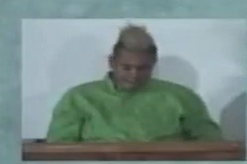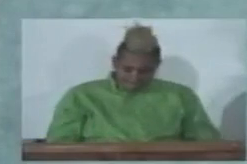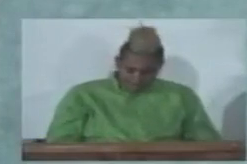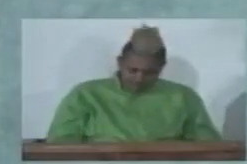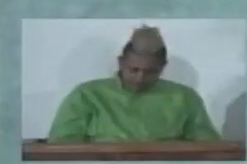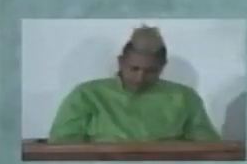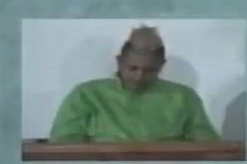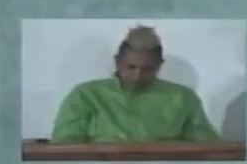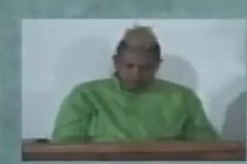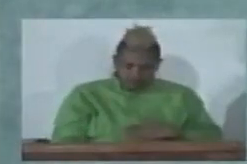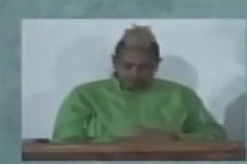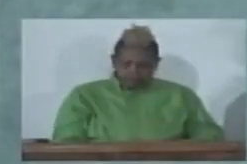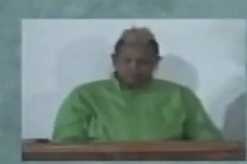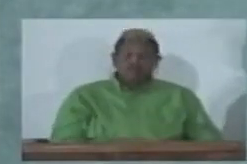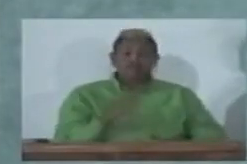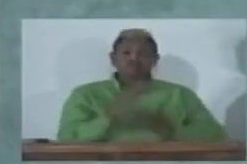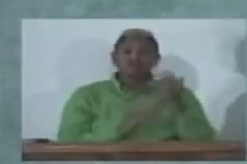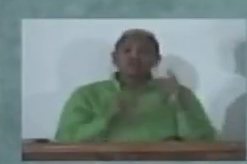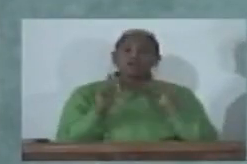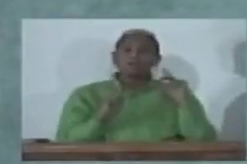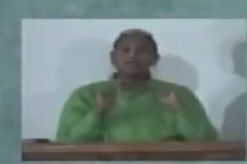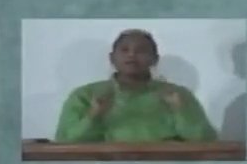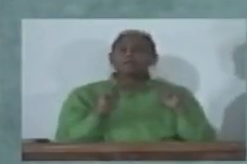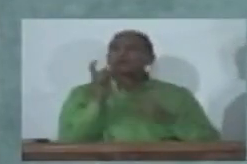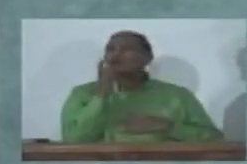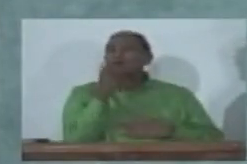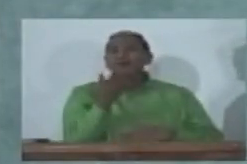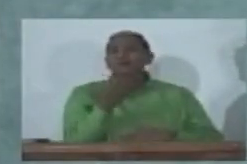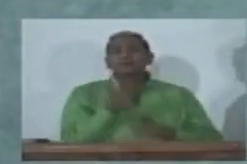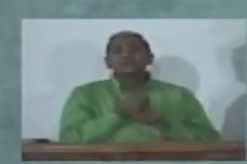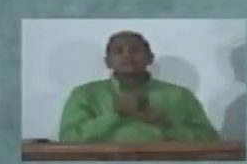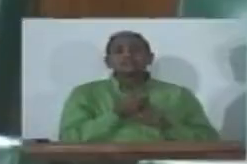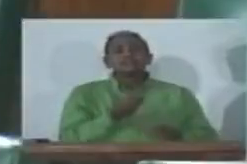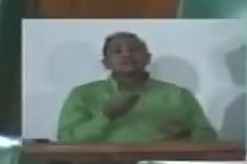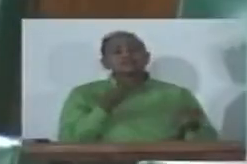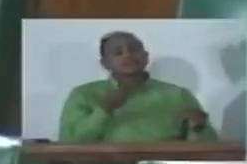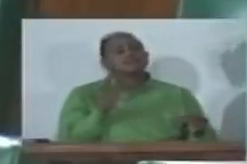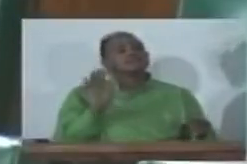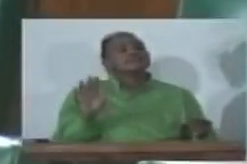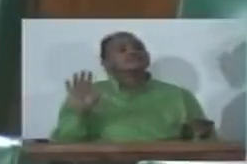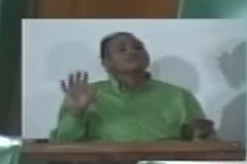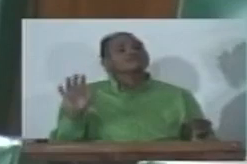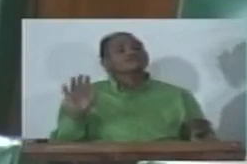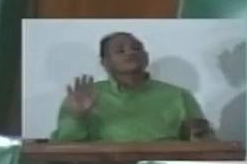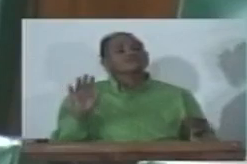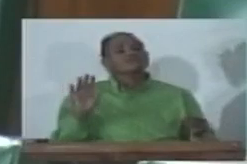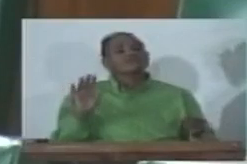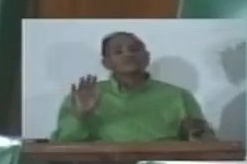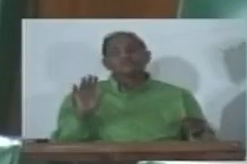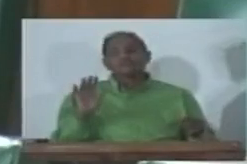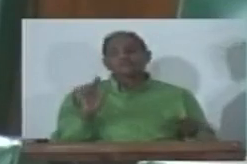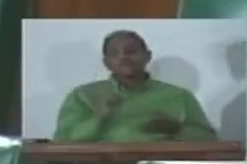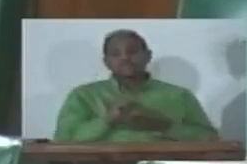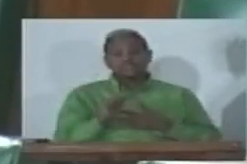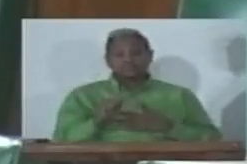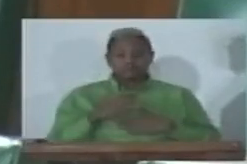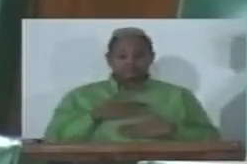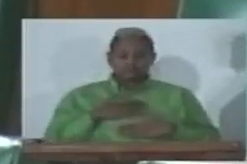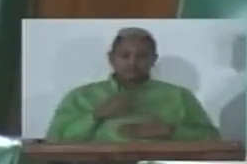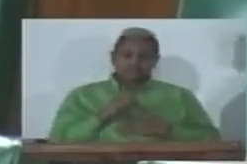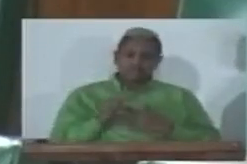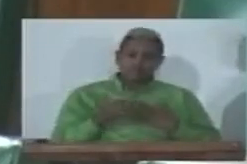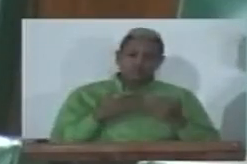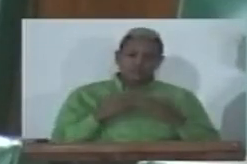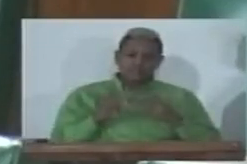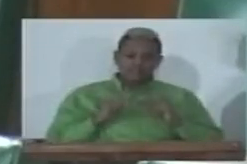Mr. President, there are some persons who, given the nature of their disability, whether it's